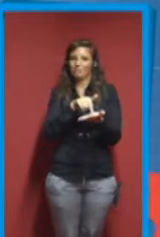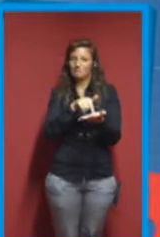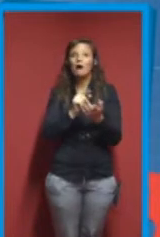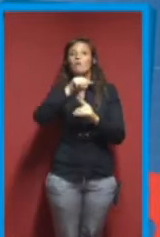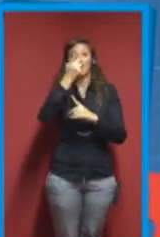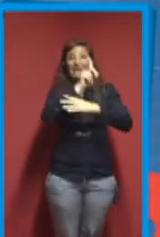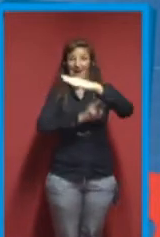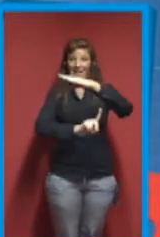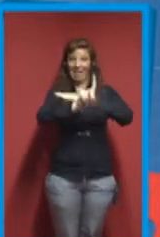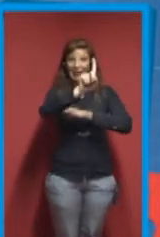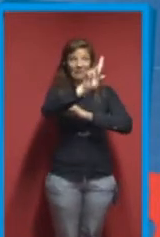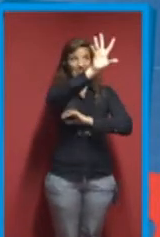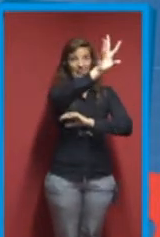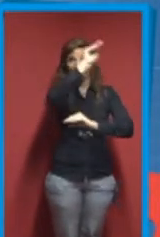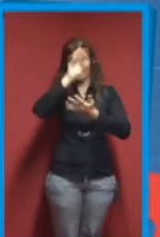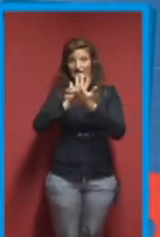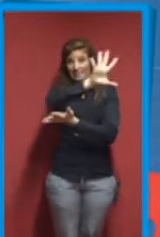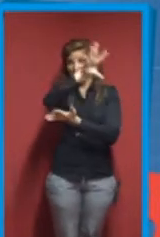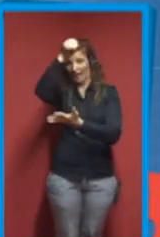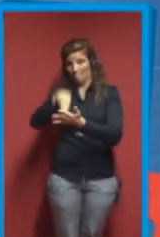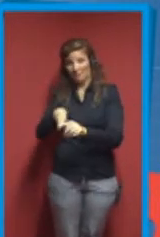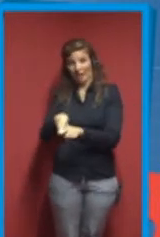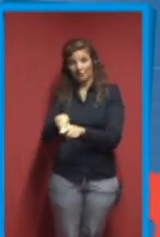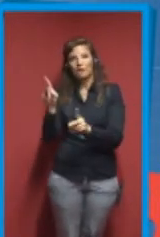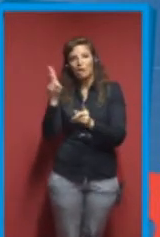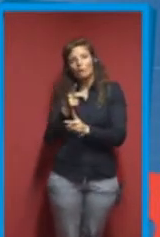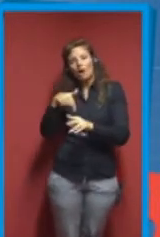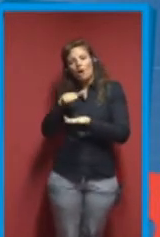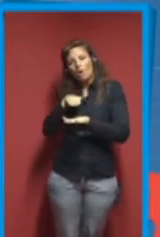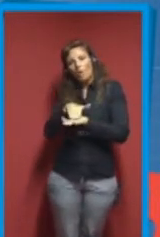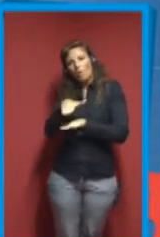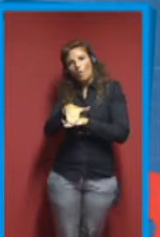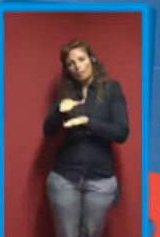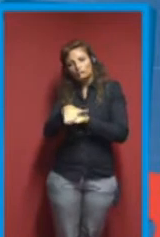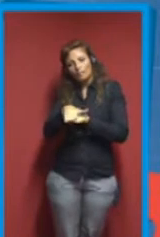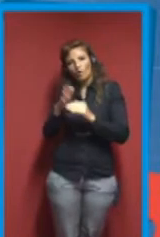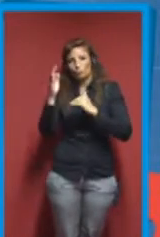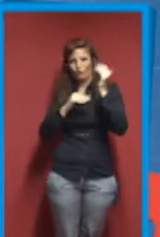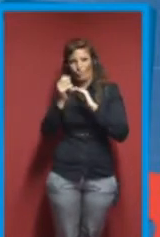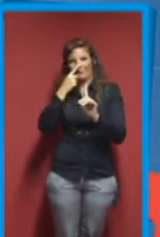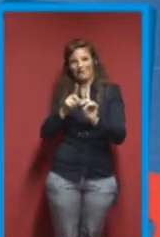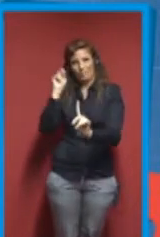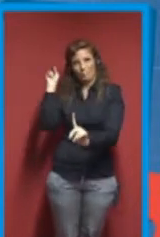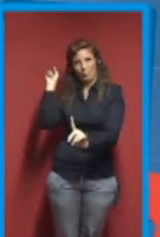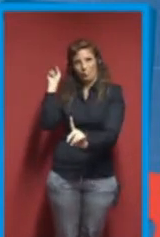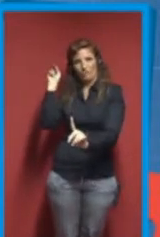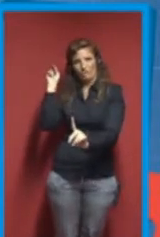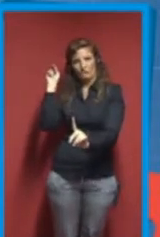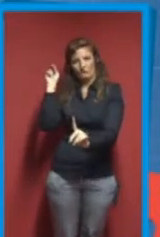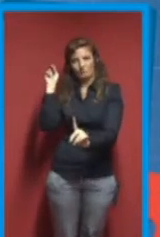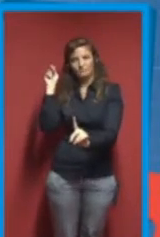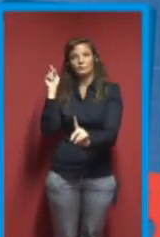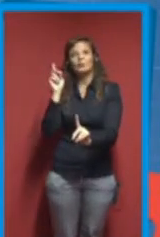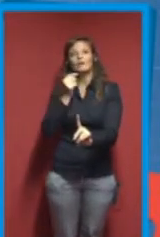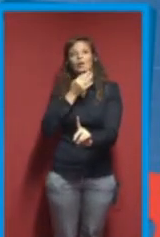use MakerBots in the office, but the main parts of the avatar are printed on a professional grade 3D printer.